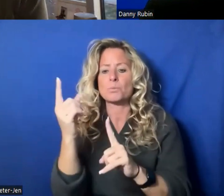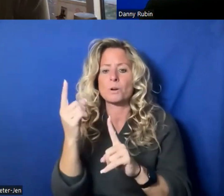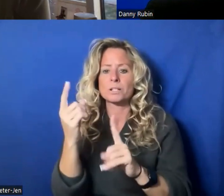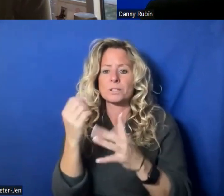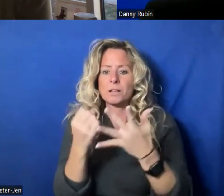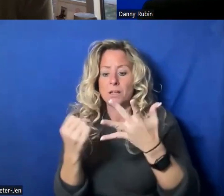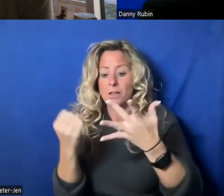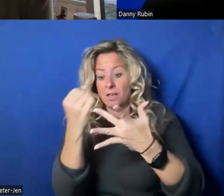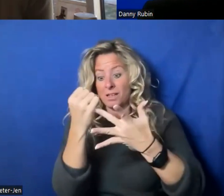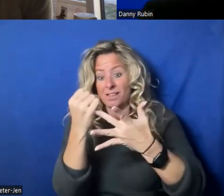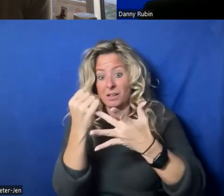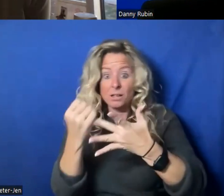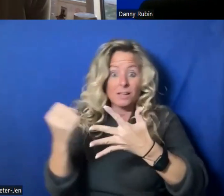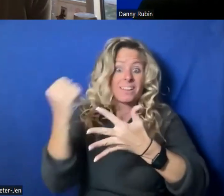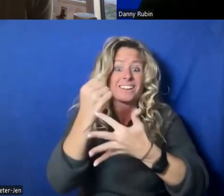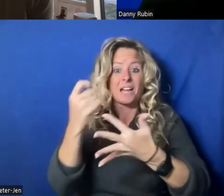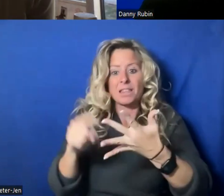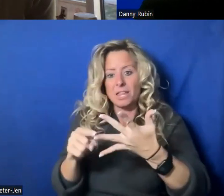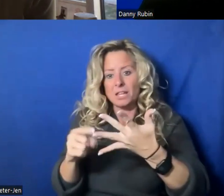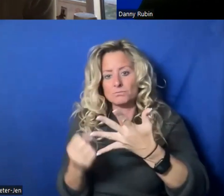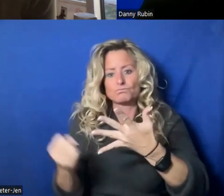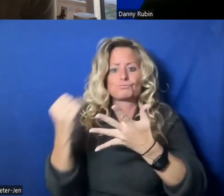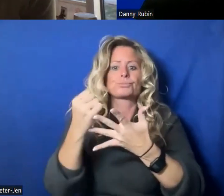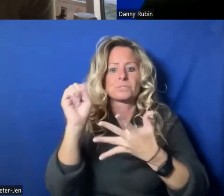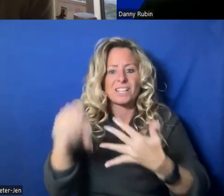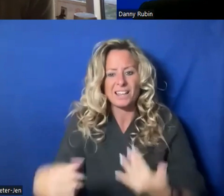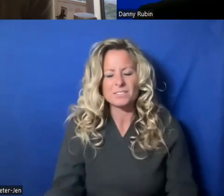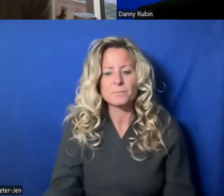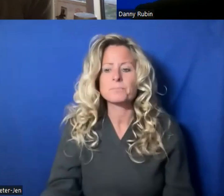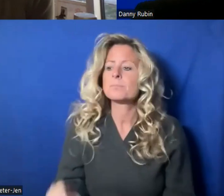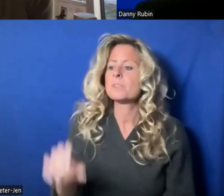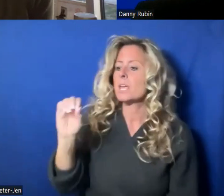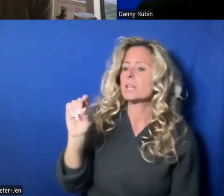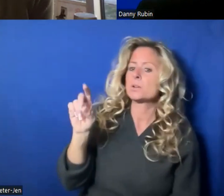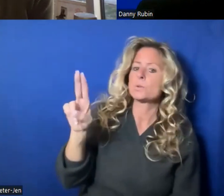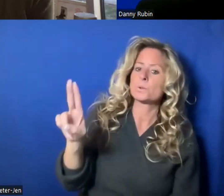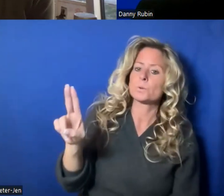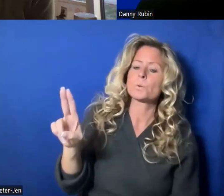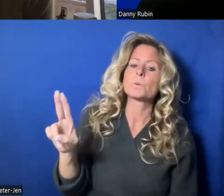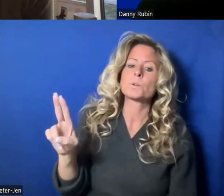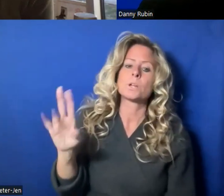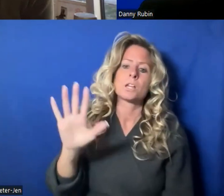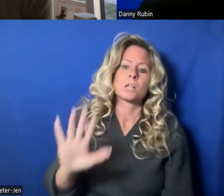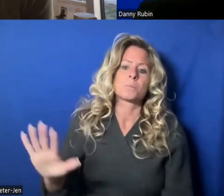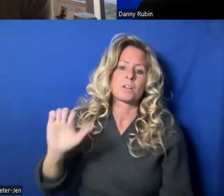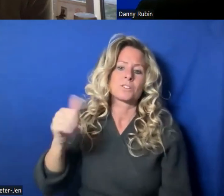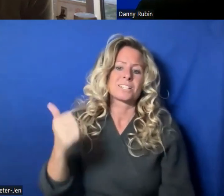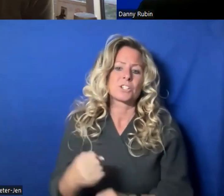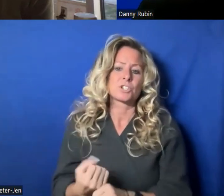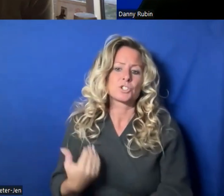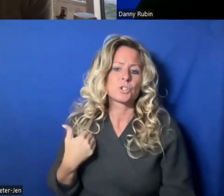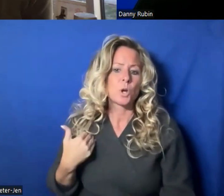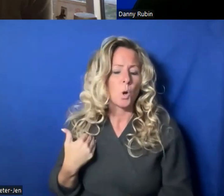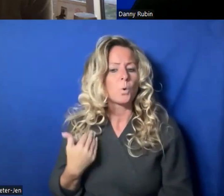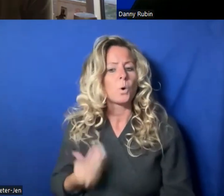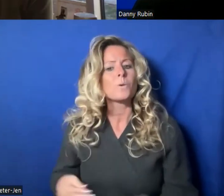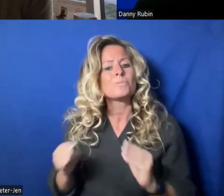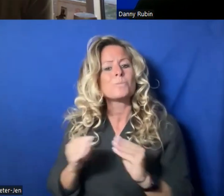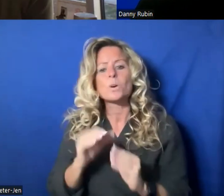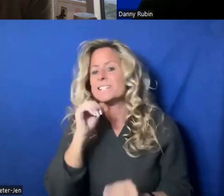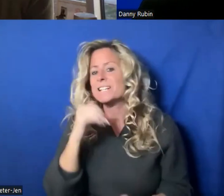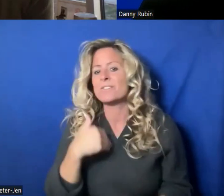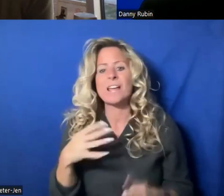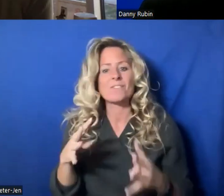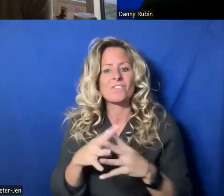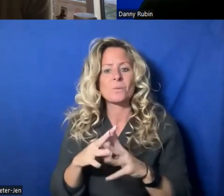position and opens up a role. Okay. And at Old Dominion, goes maybe about 10 years now or a little bit more. Old Dominion didn't have a